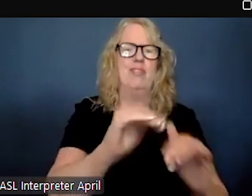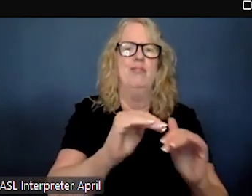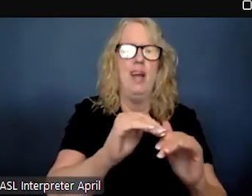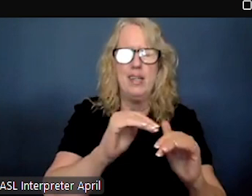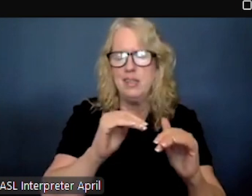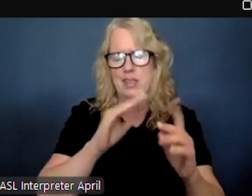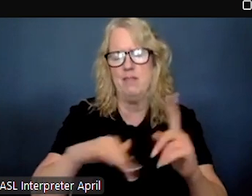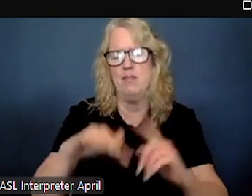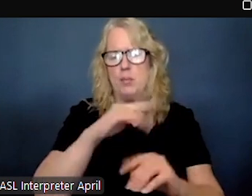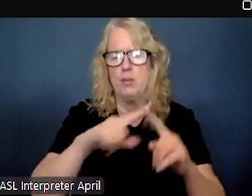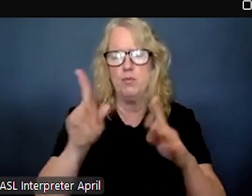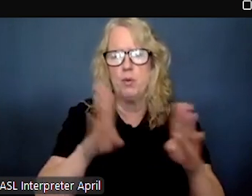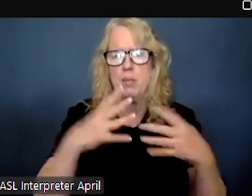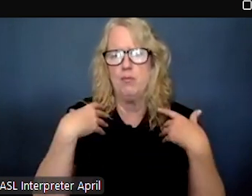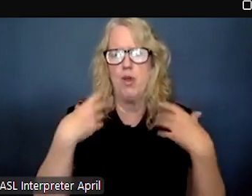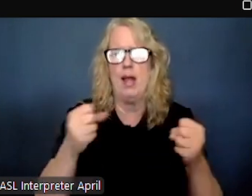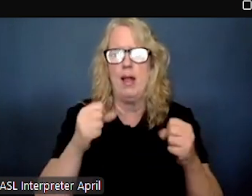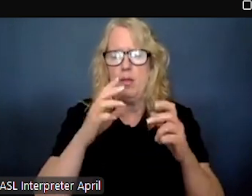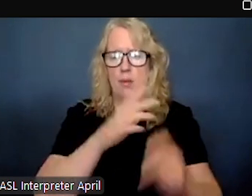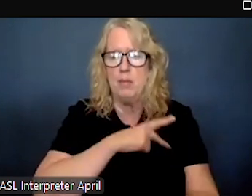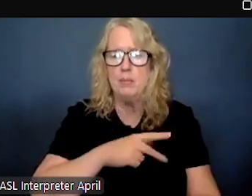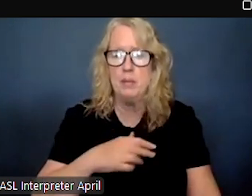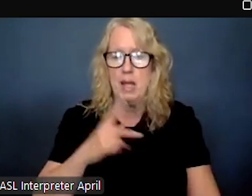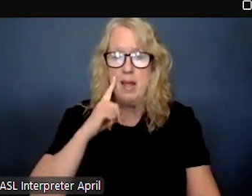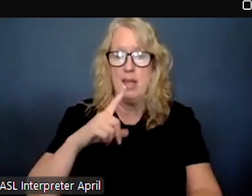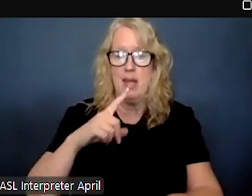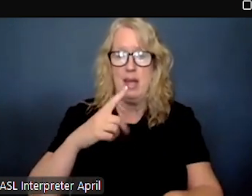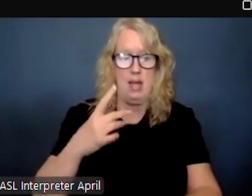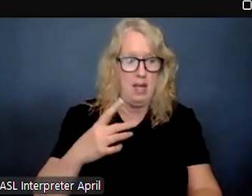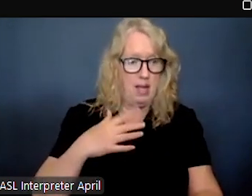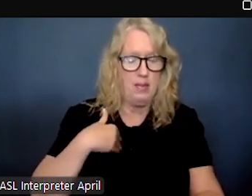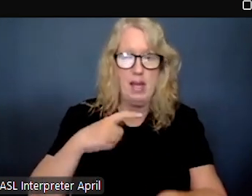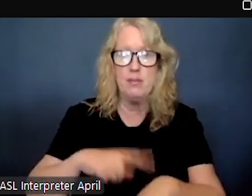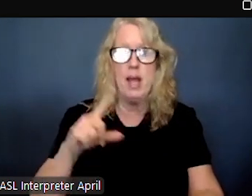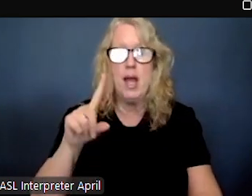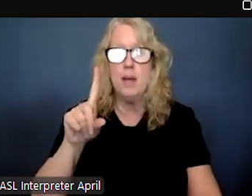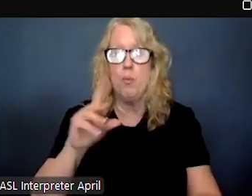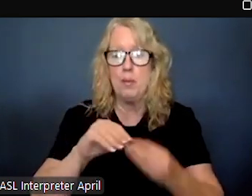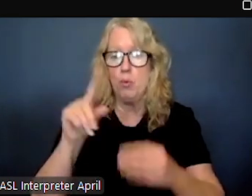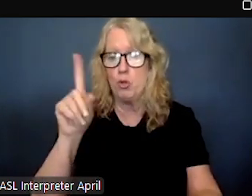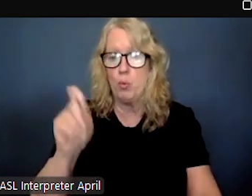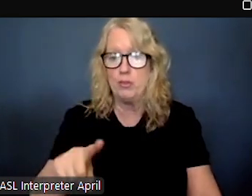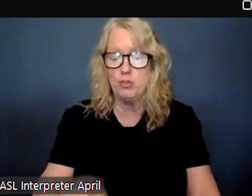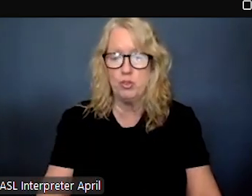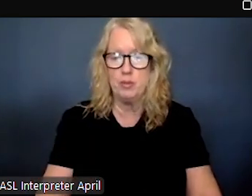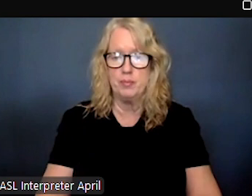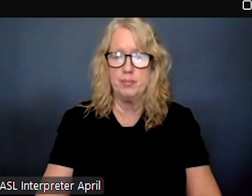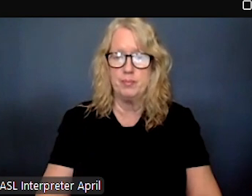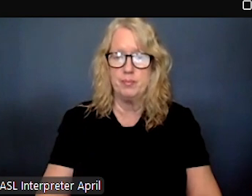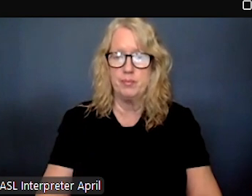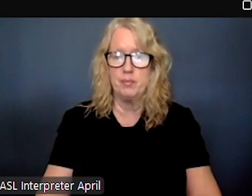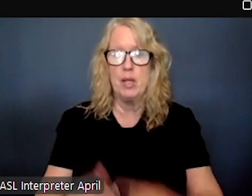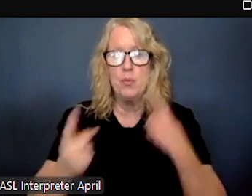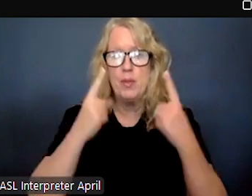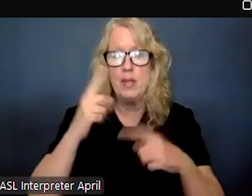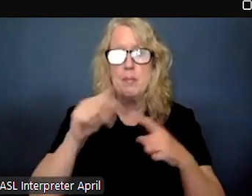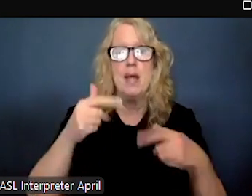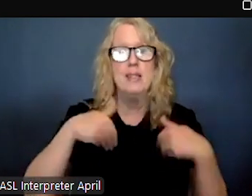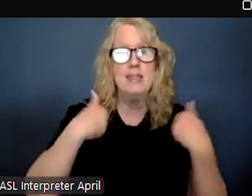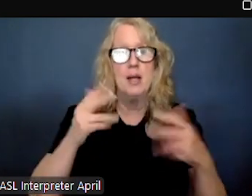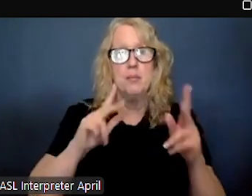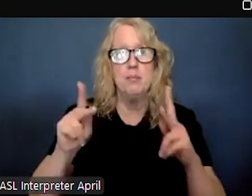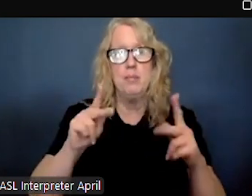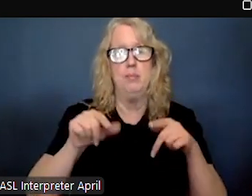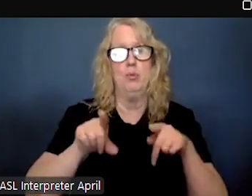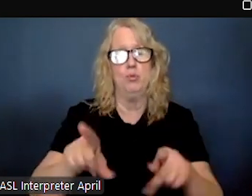for behavioral health patients. I think I have time for one more question. That's it, which is, I was thinking about young people during